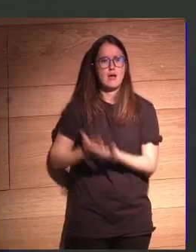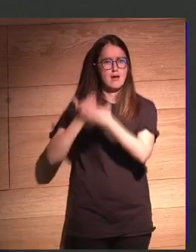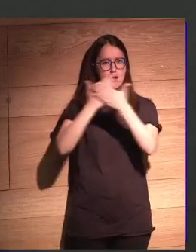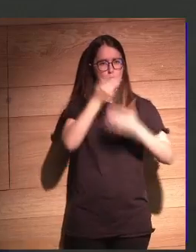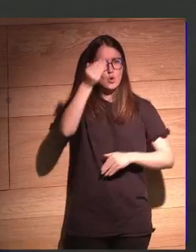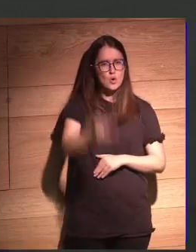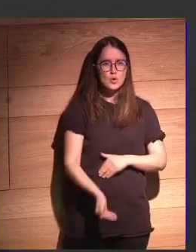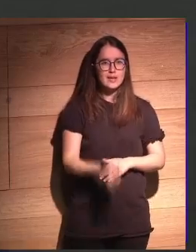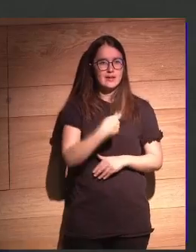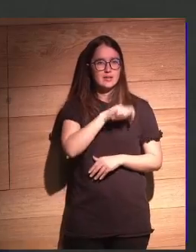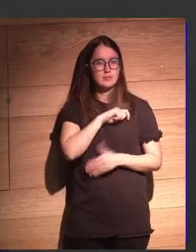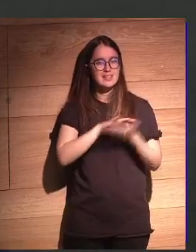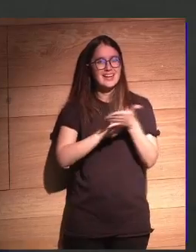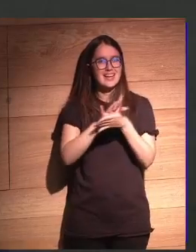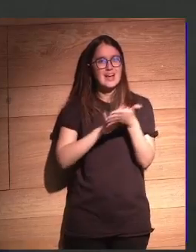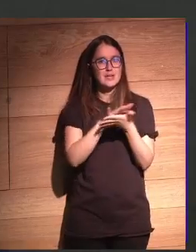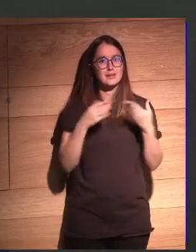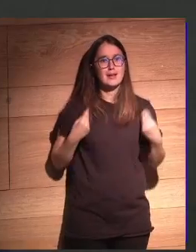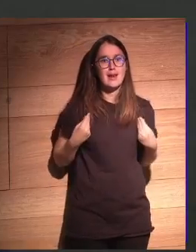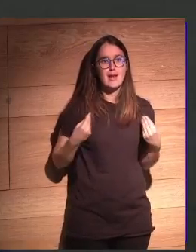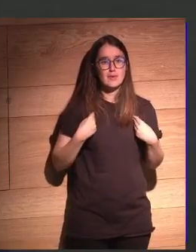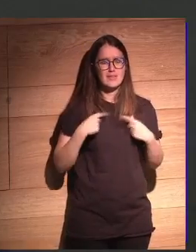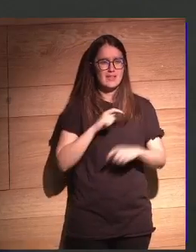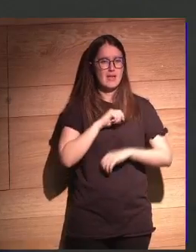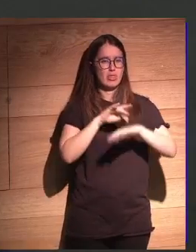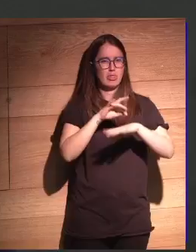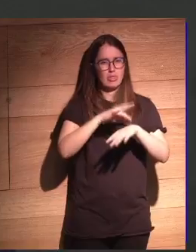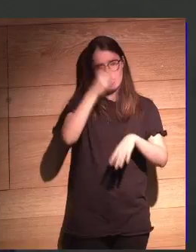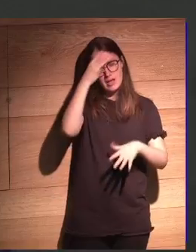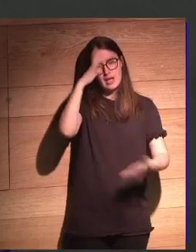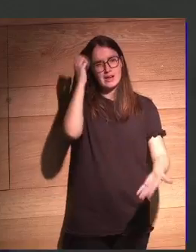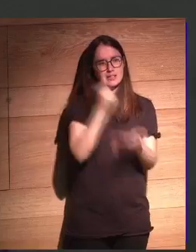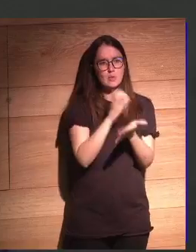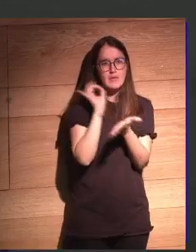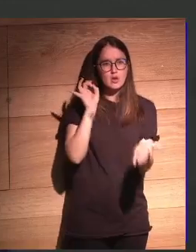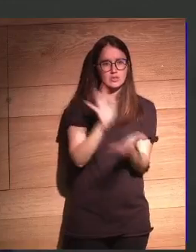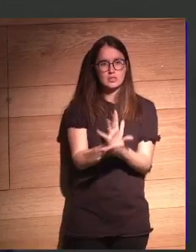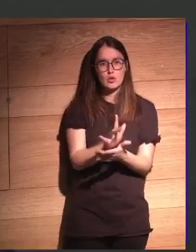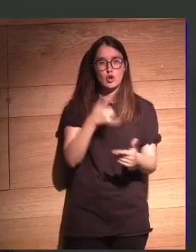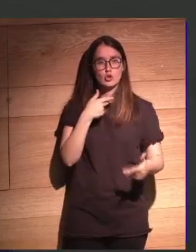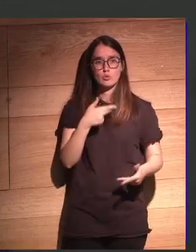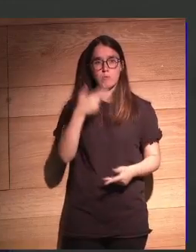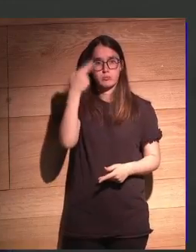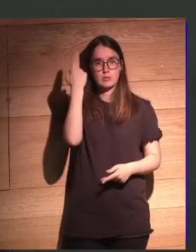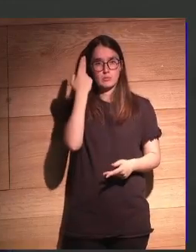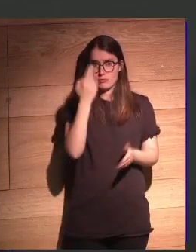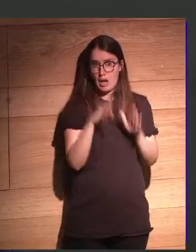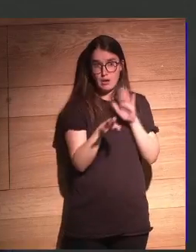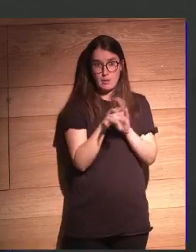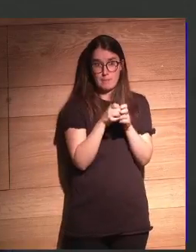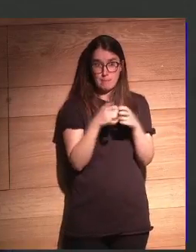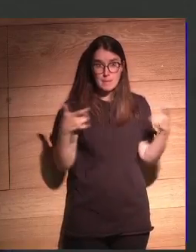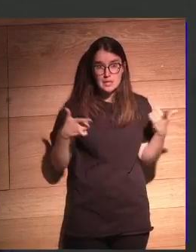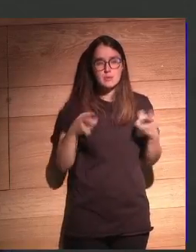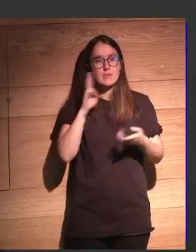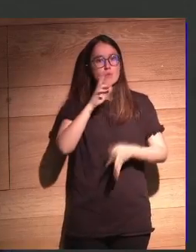us also that the lack or the worries about housing makes us sick, and the trauma